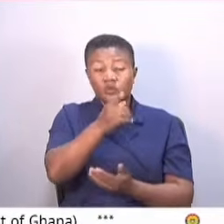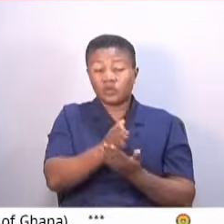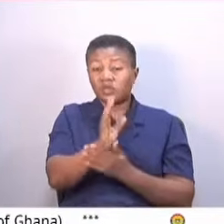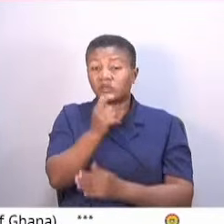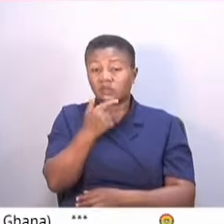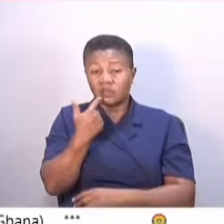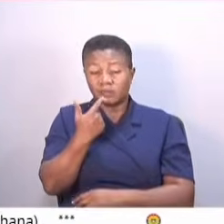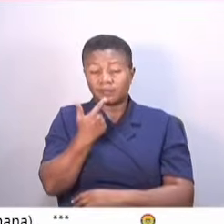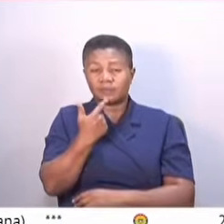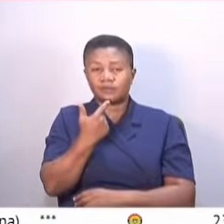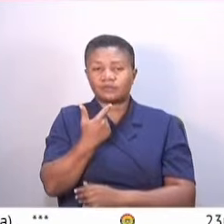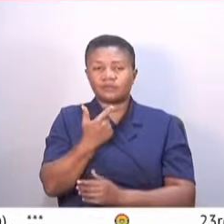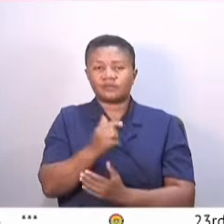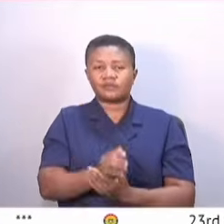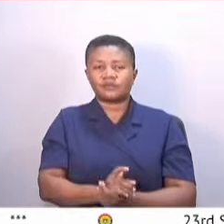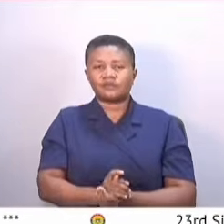stated